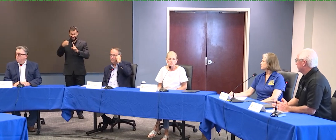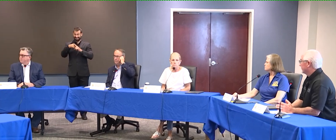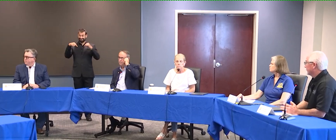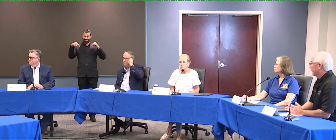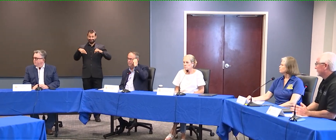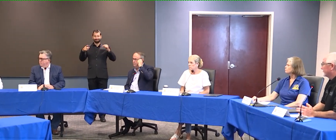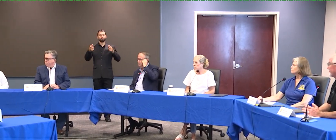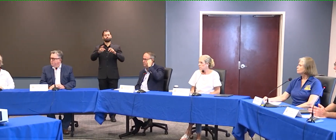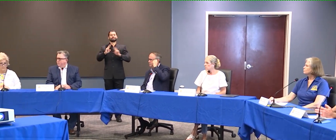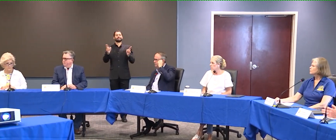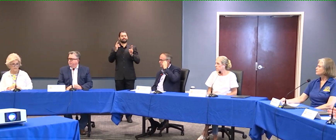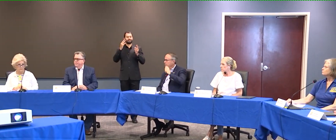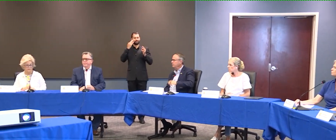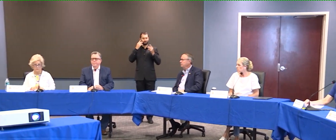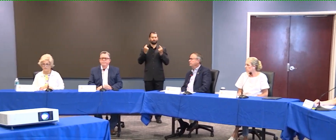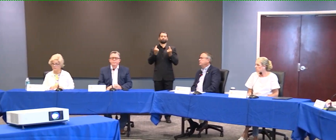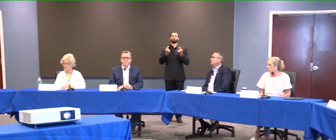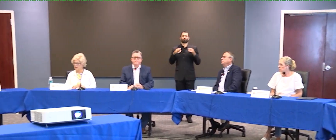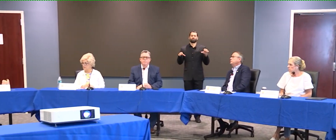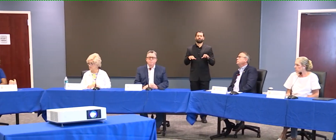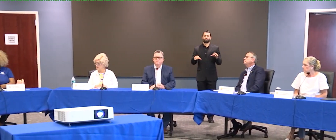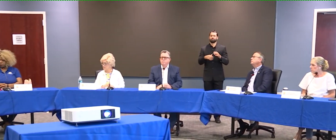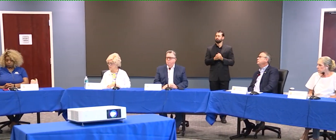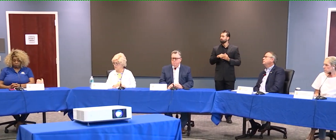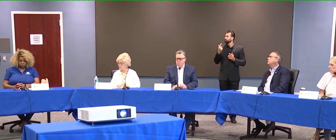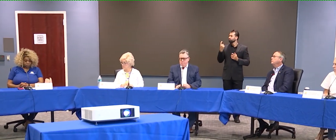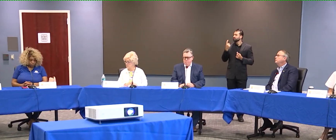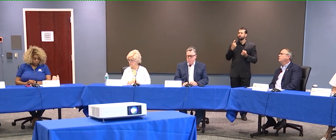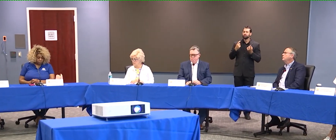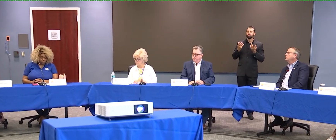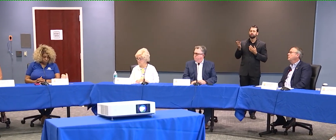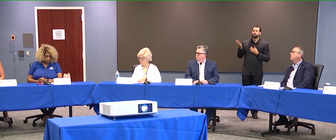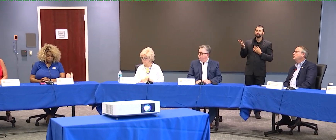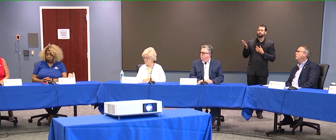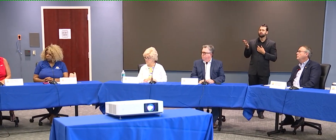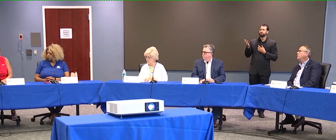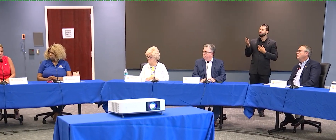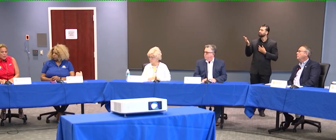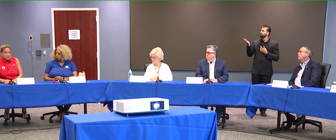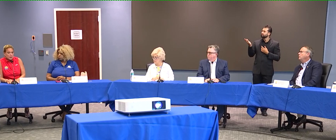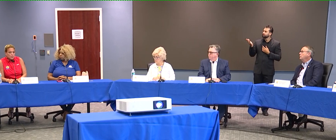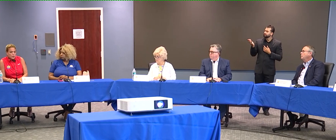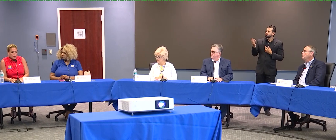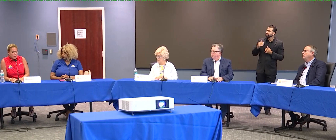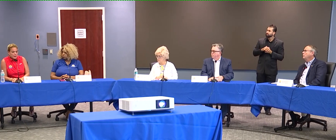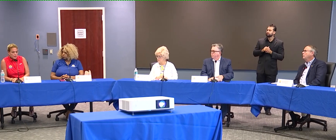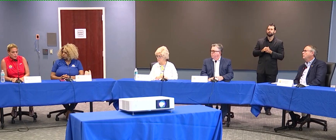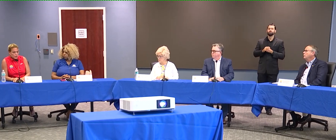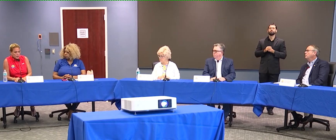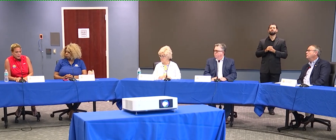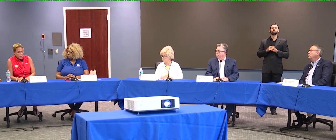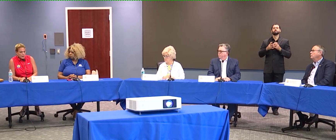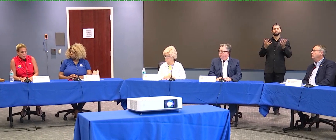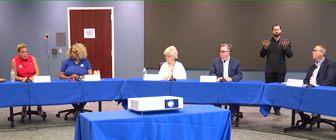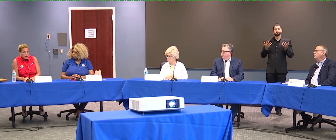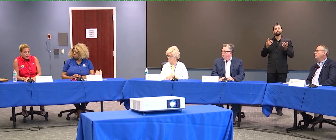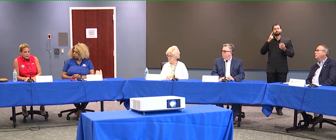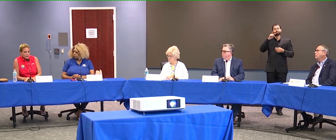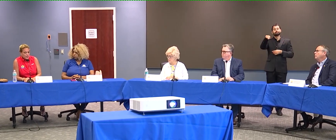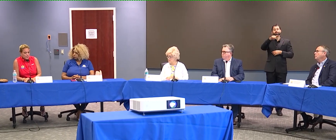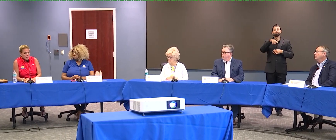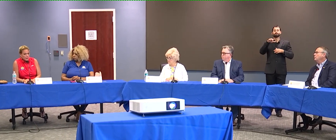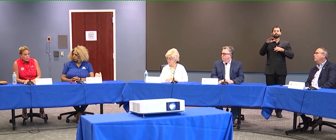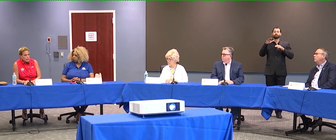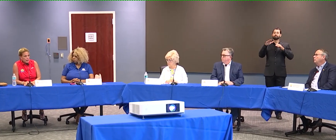Further questions? Commissioner Peters? Just for clarification for people that are watching, um, we made this motion today, but